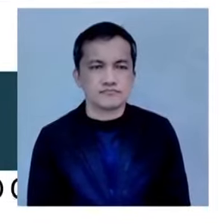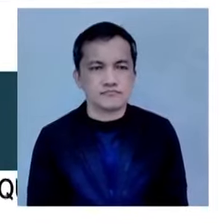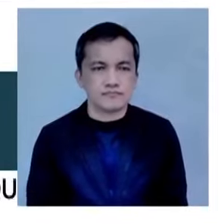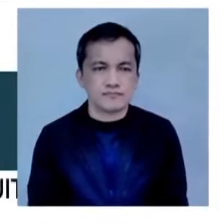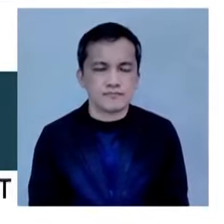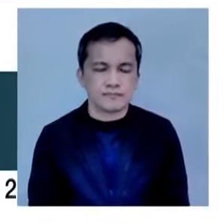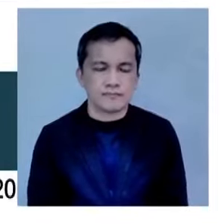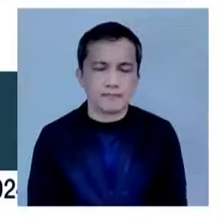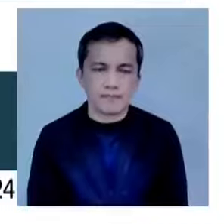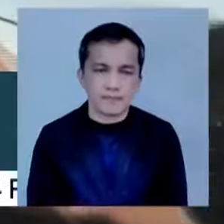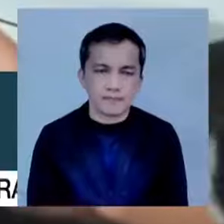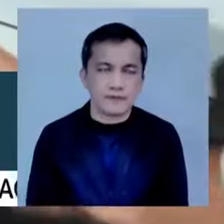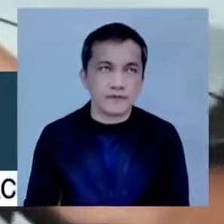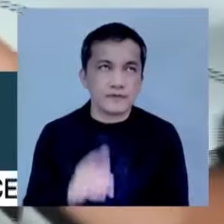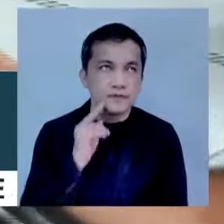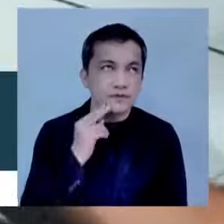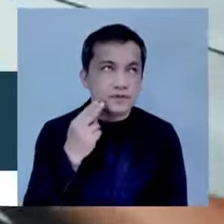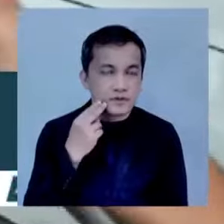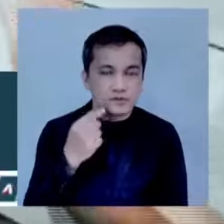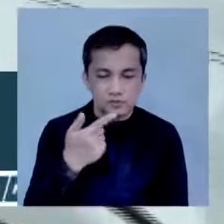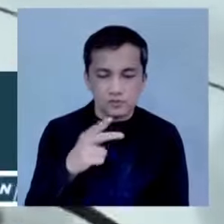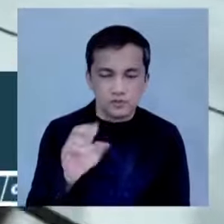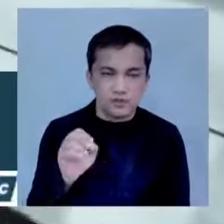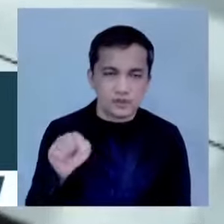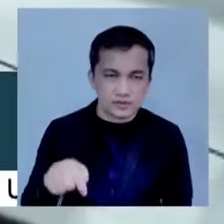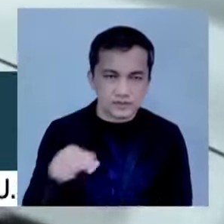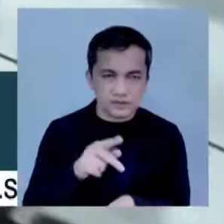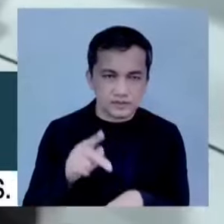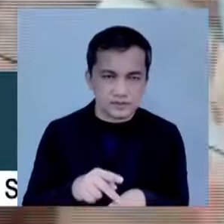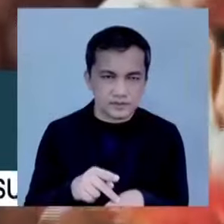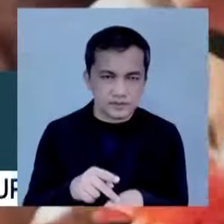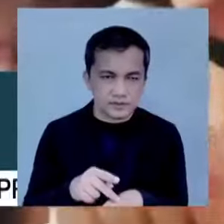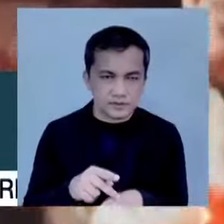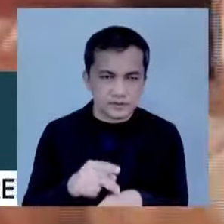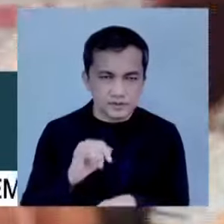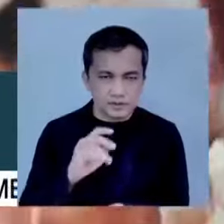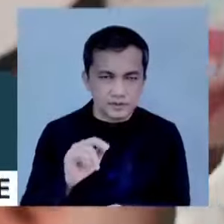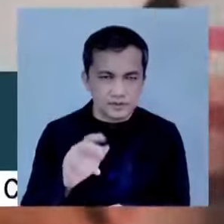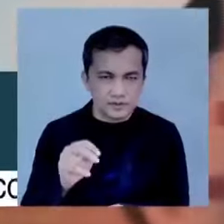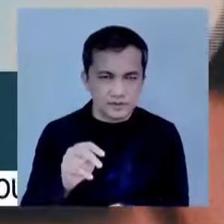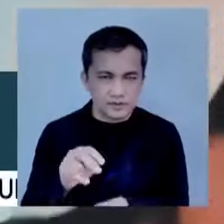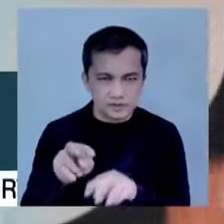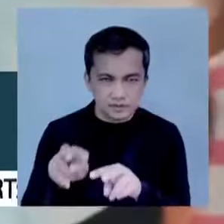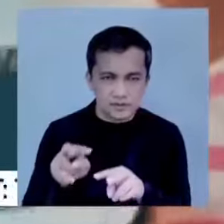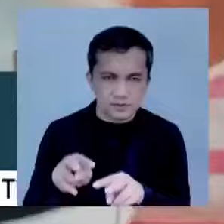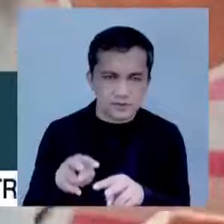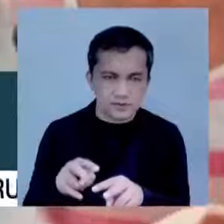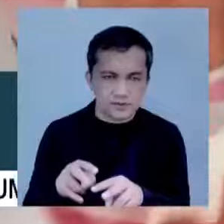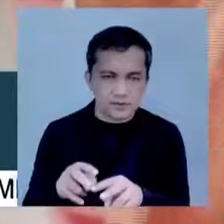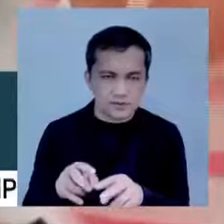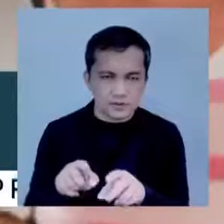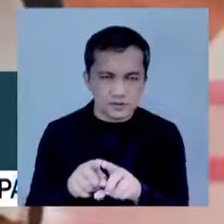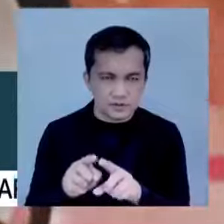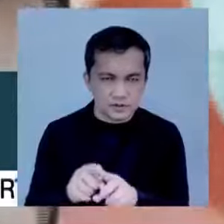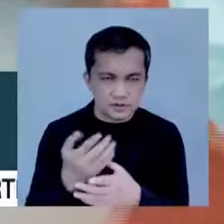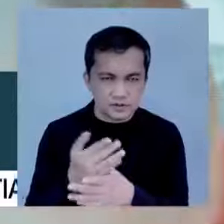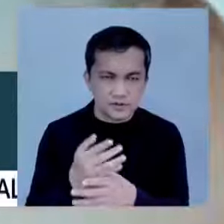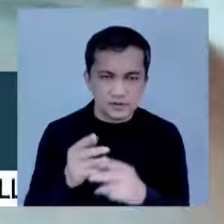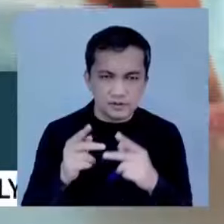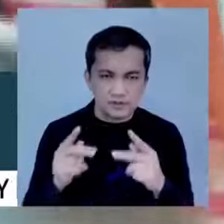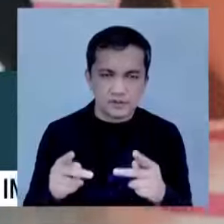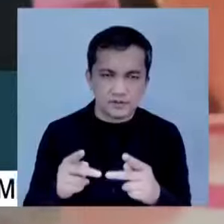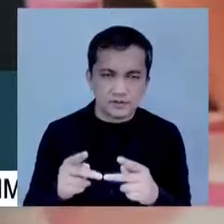So far, Ontiveros says Go is still in the Philippines based on the Immigration Bureau's monitoring. She also assures the public the mayor would serve